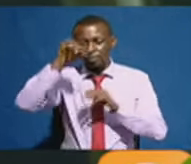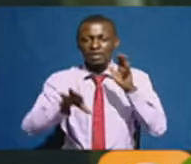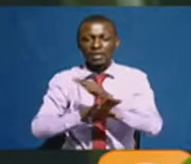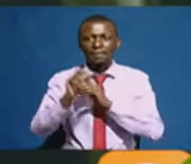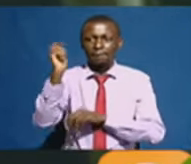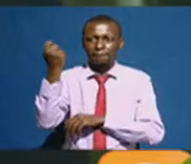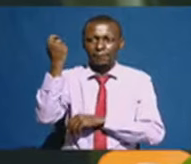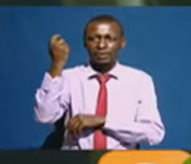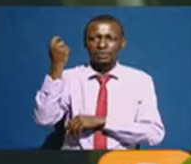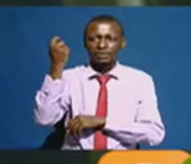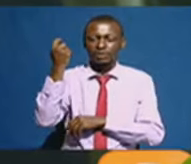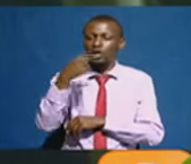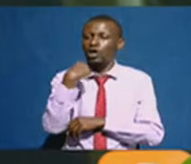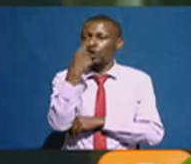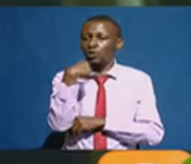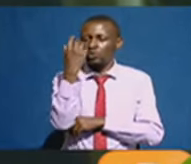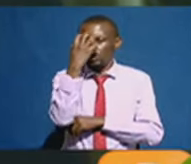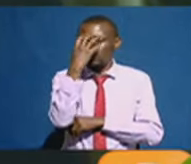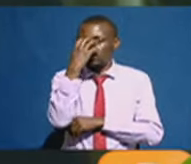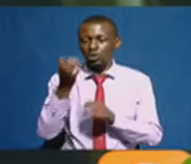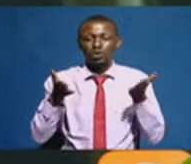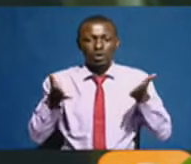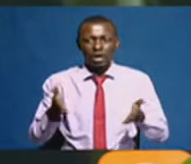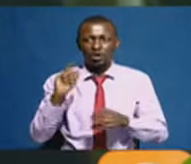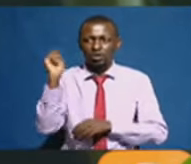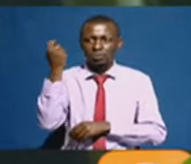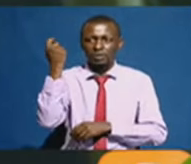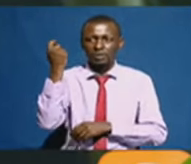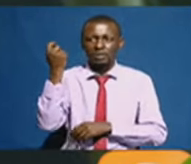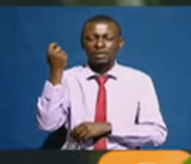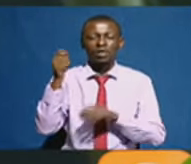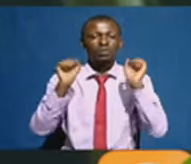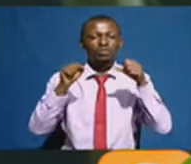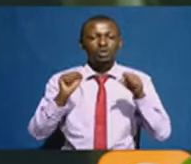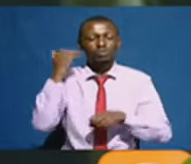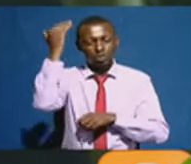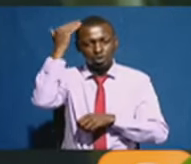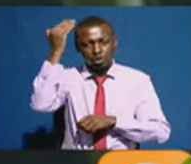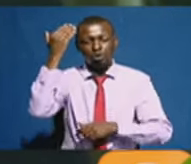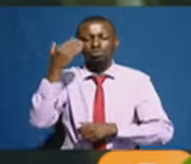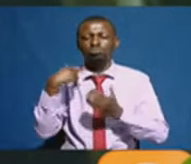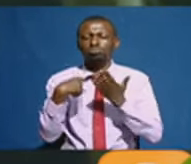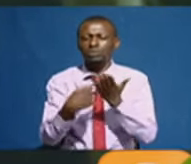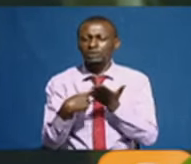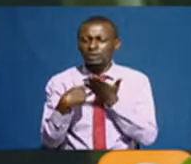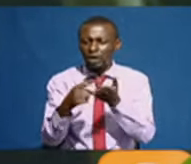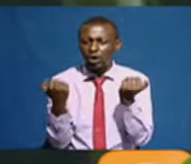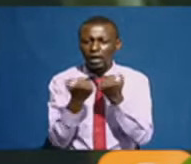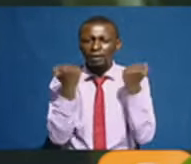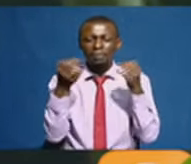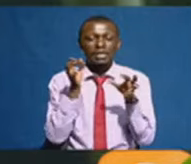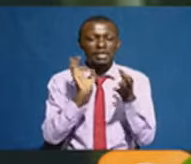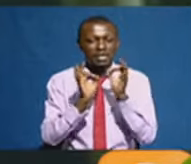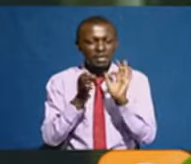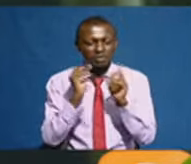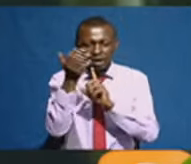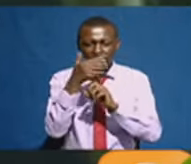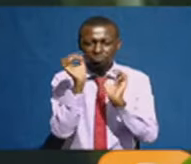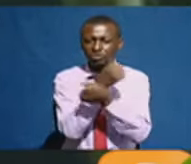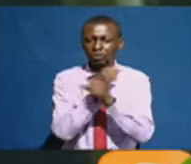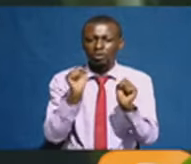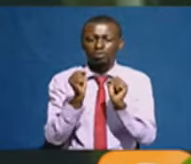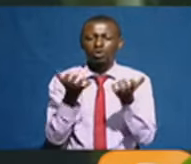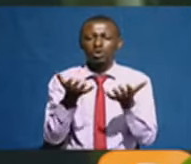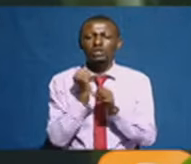president was William Ruto, now president. He must have known of such kind of a conversation, so that if it was going to be untenable, something should have been